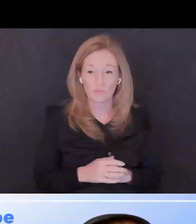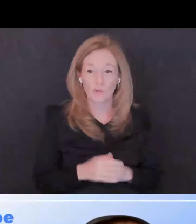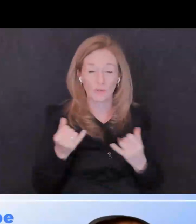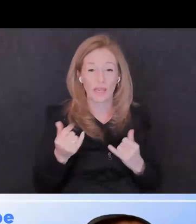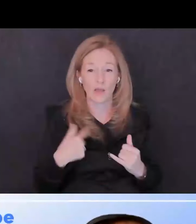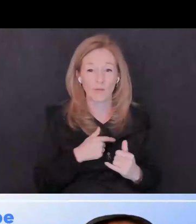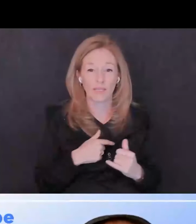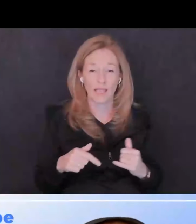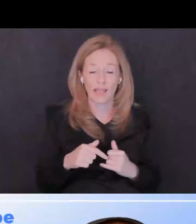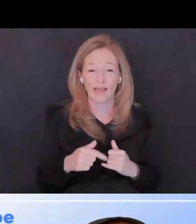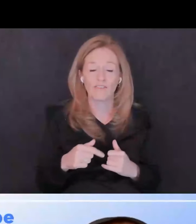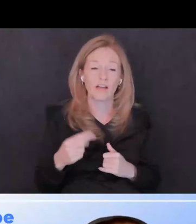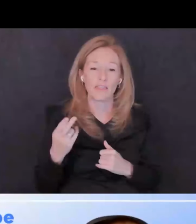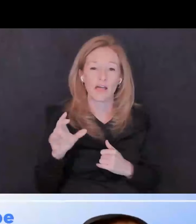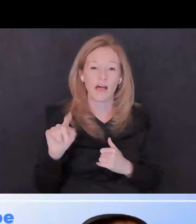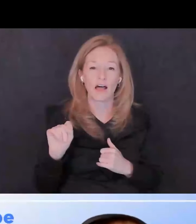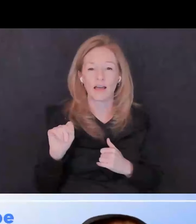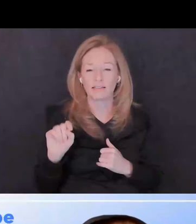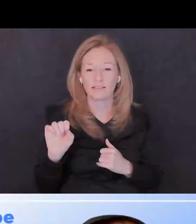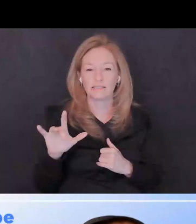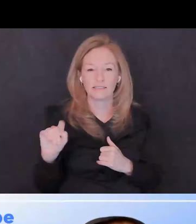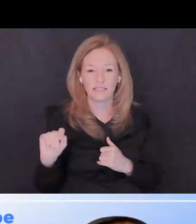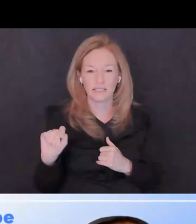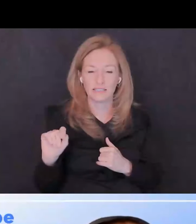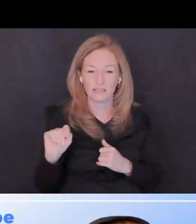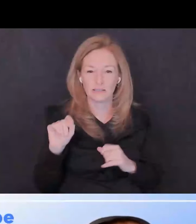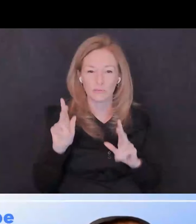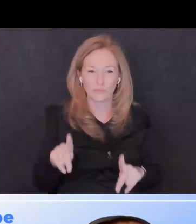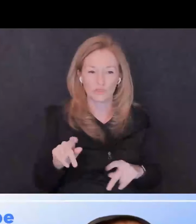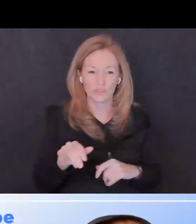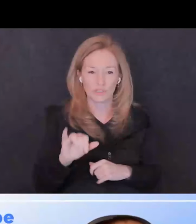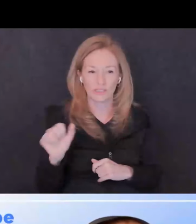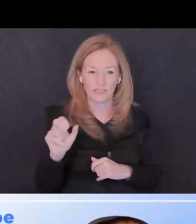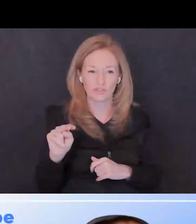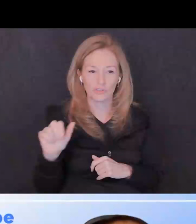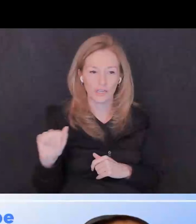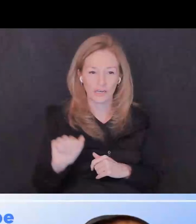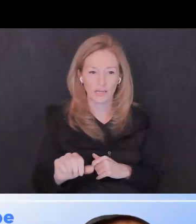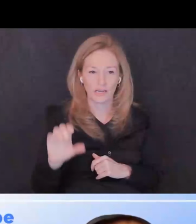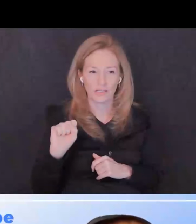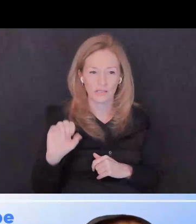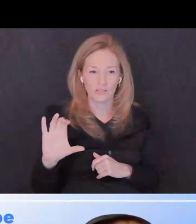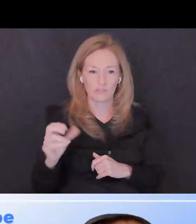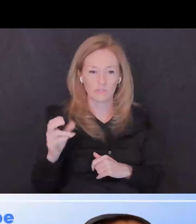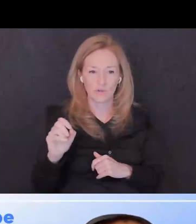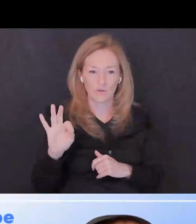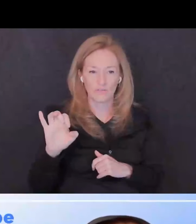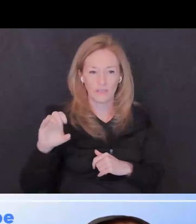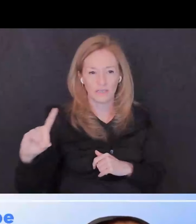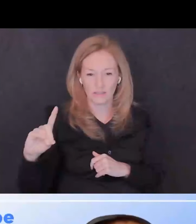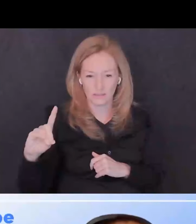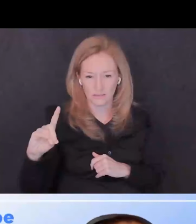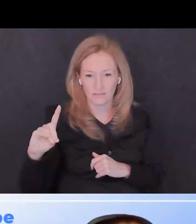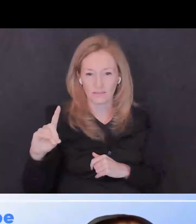next crisis seat participant, and that's Jenna Schofield, who is the Senior Technical Assistance and Communications Associate